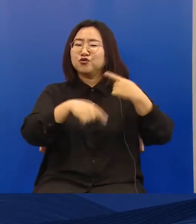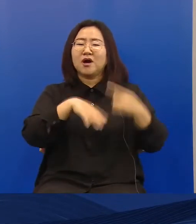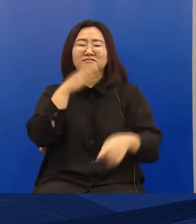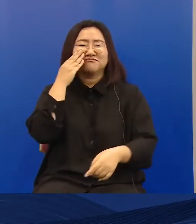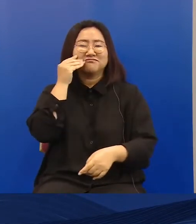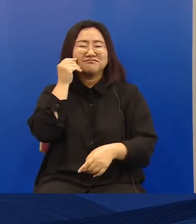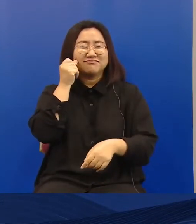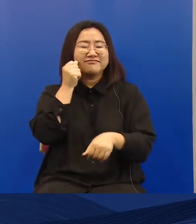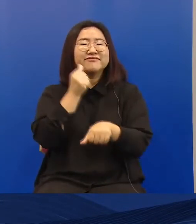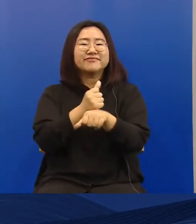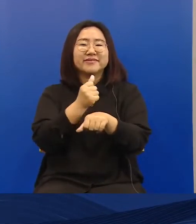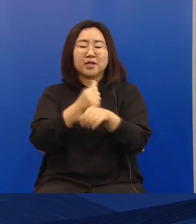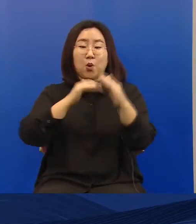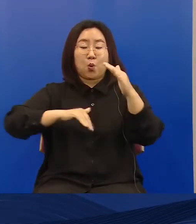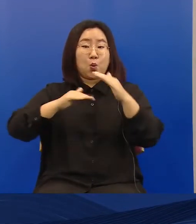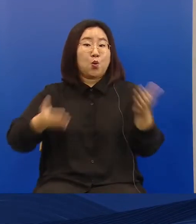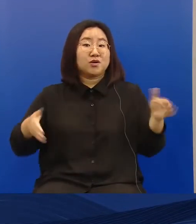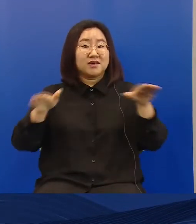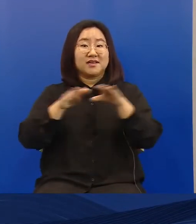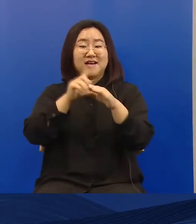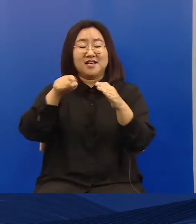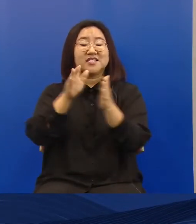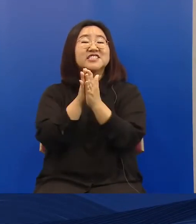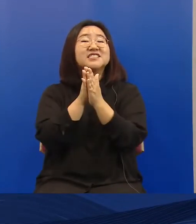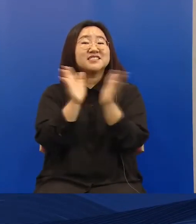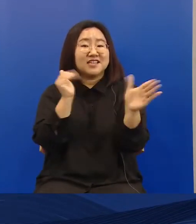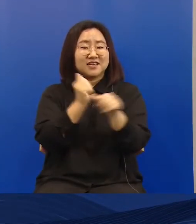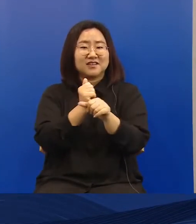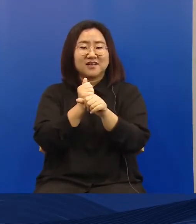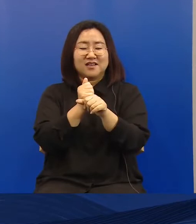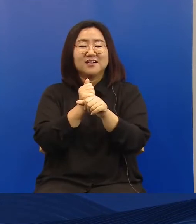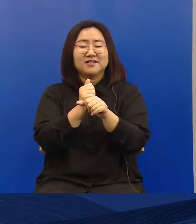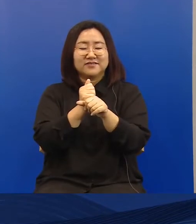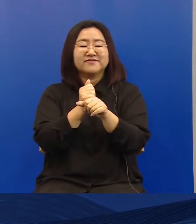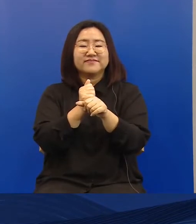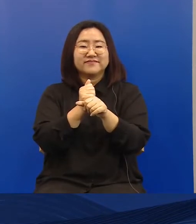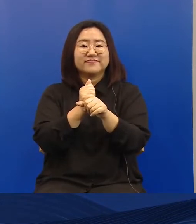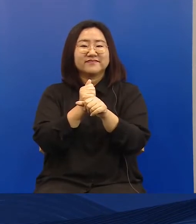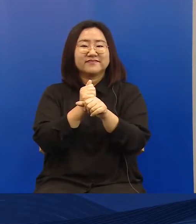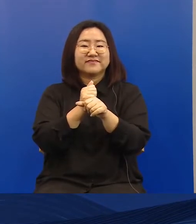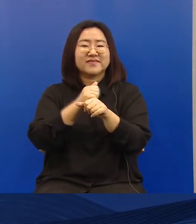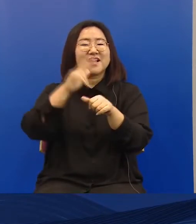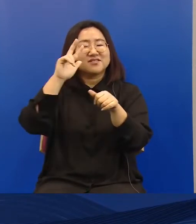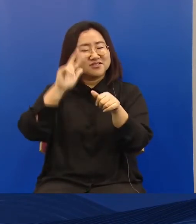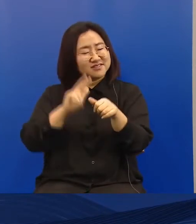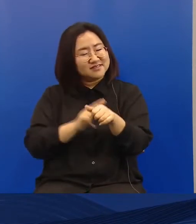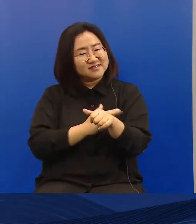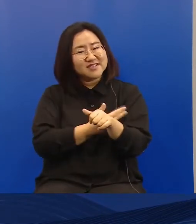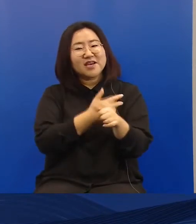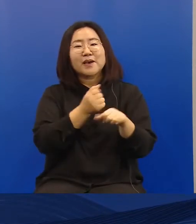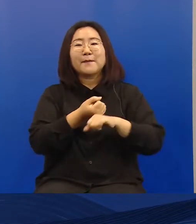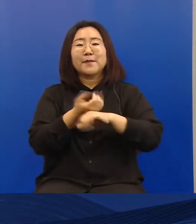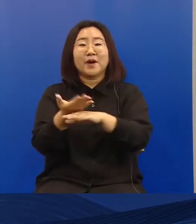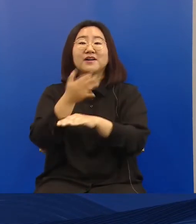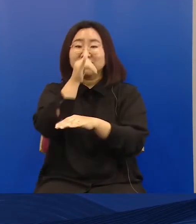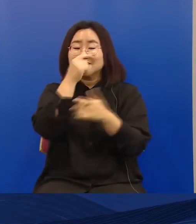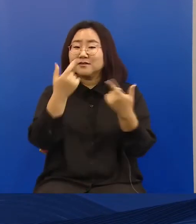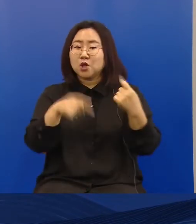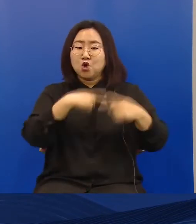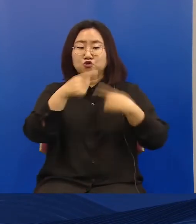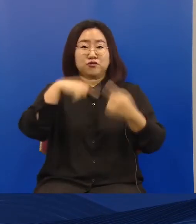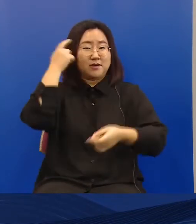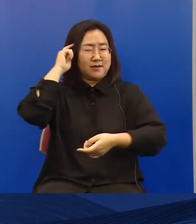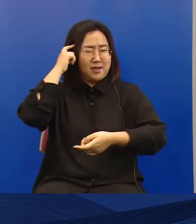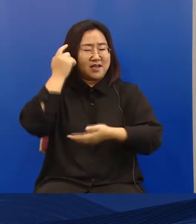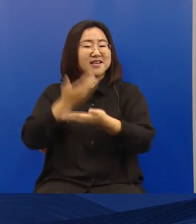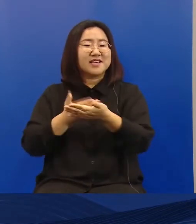public organizations can provide and offer some programs to get to know more about